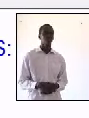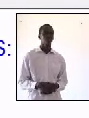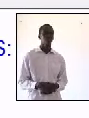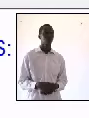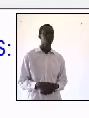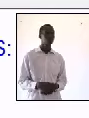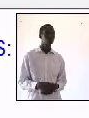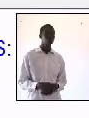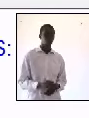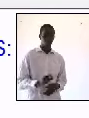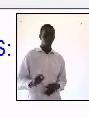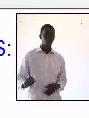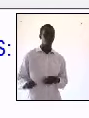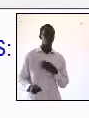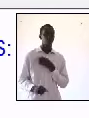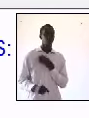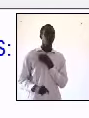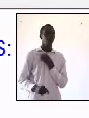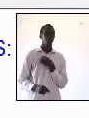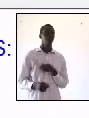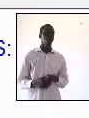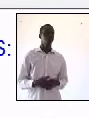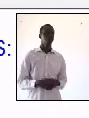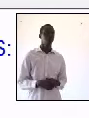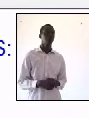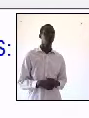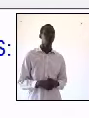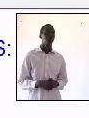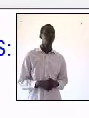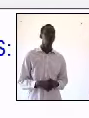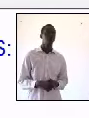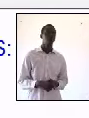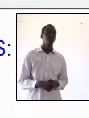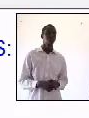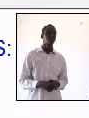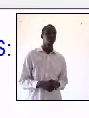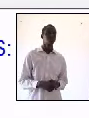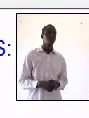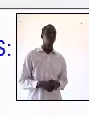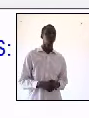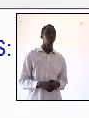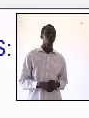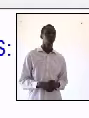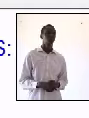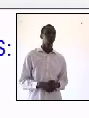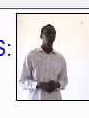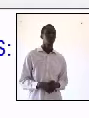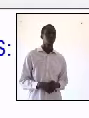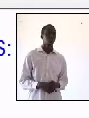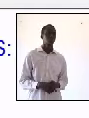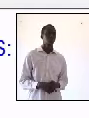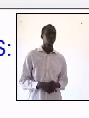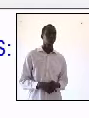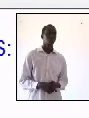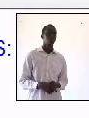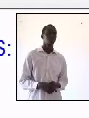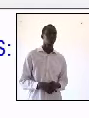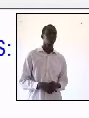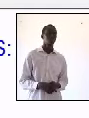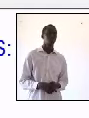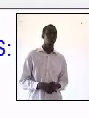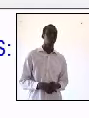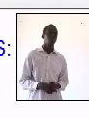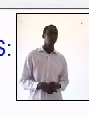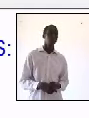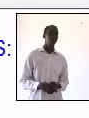Writing. You choose to write. Like when you're in class, the teacher says, we are going to start class